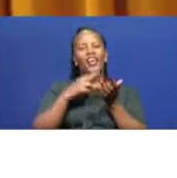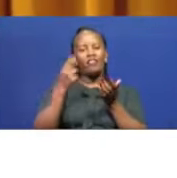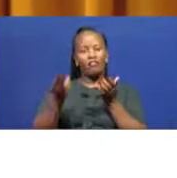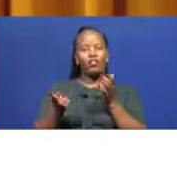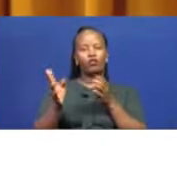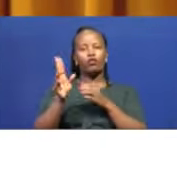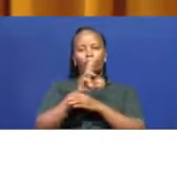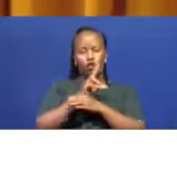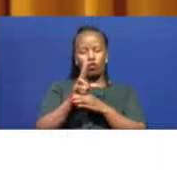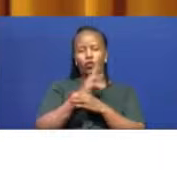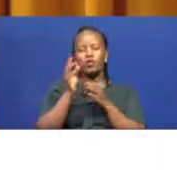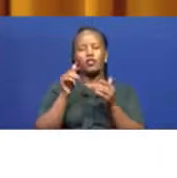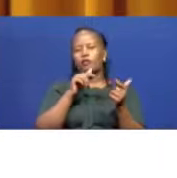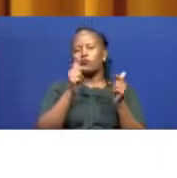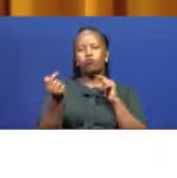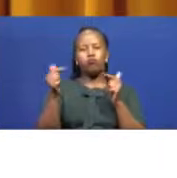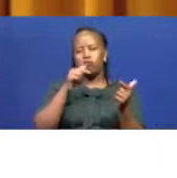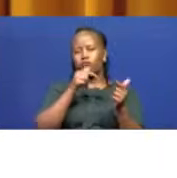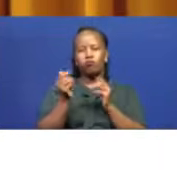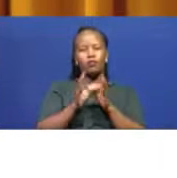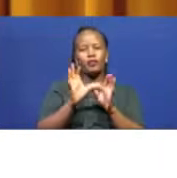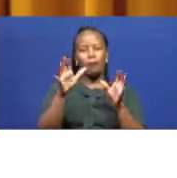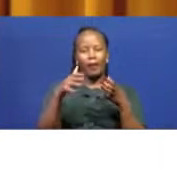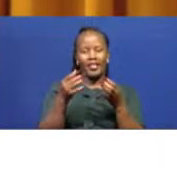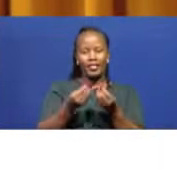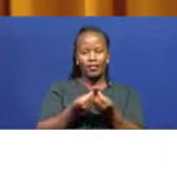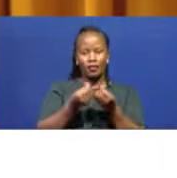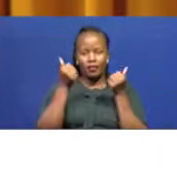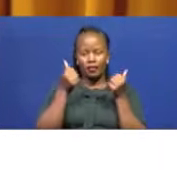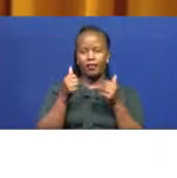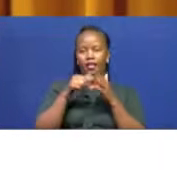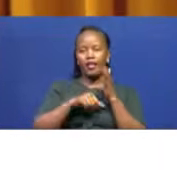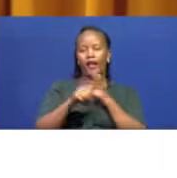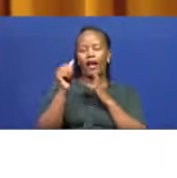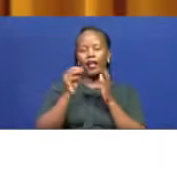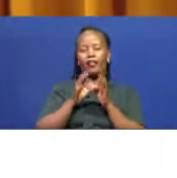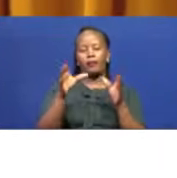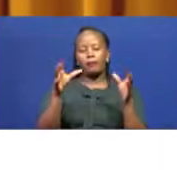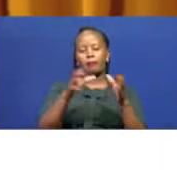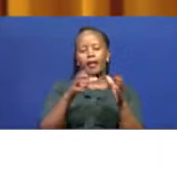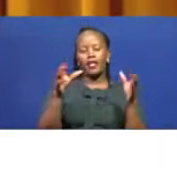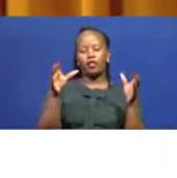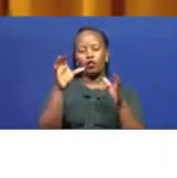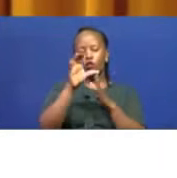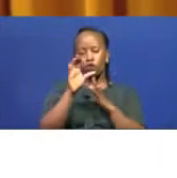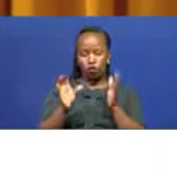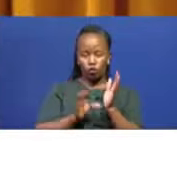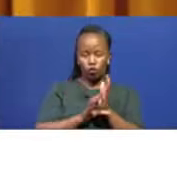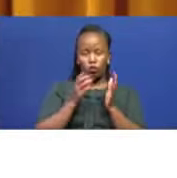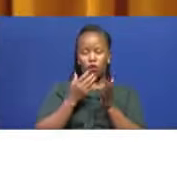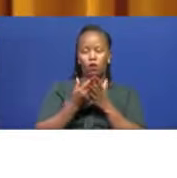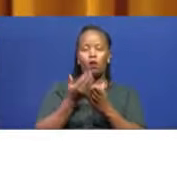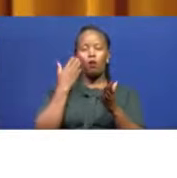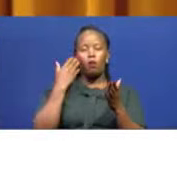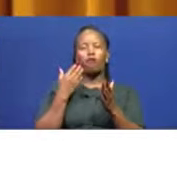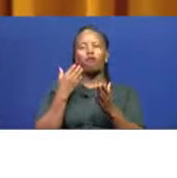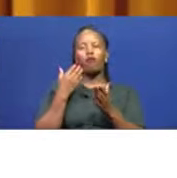internal party dispute resolution mechanisms under the party constitution before initiating